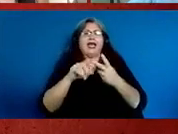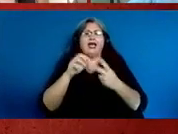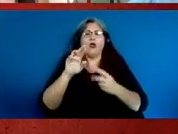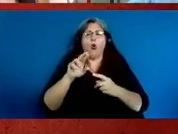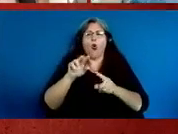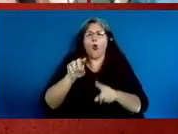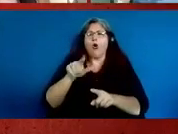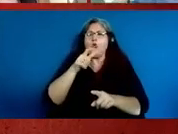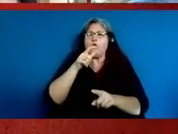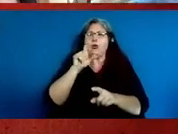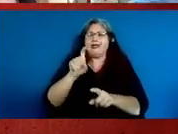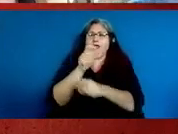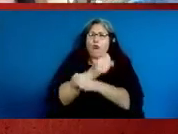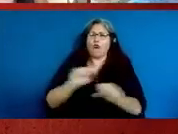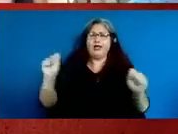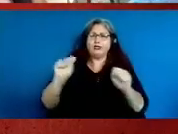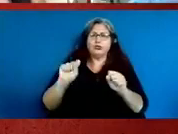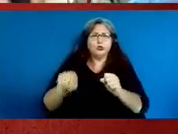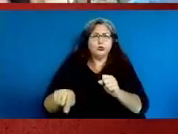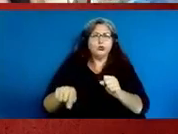rescued. That